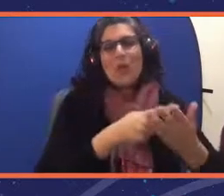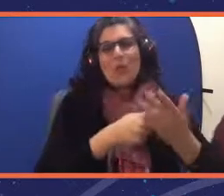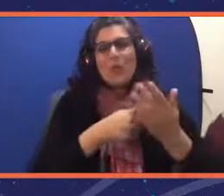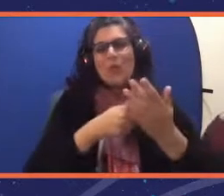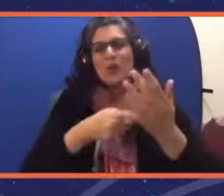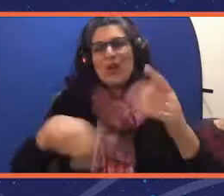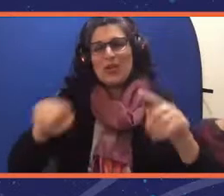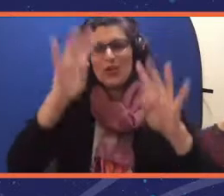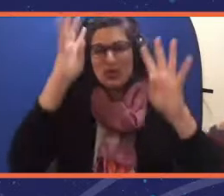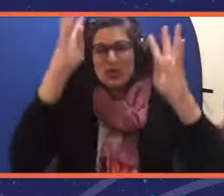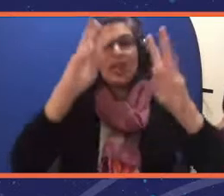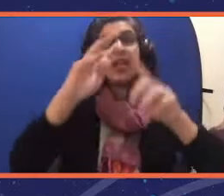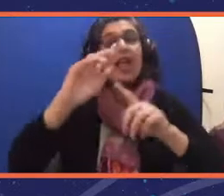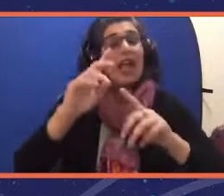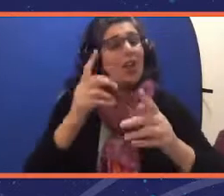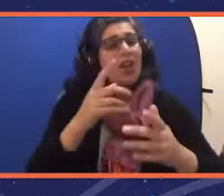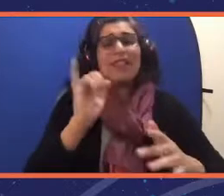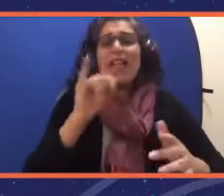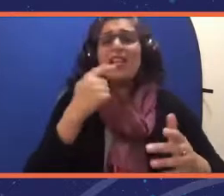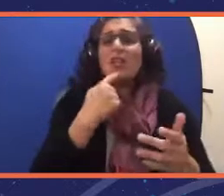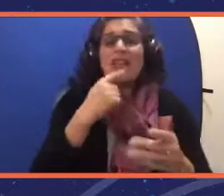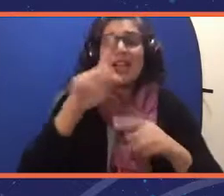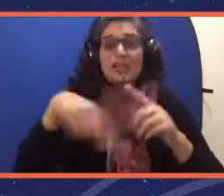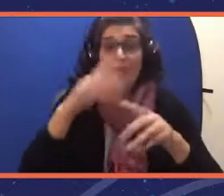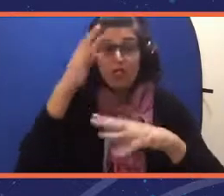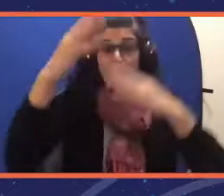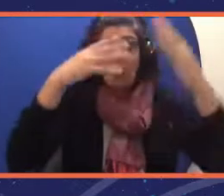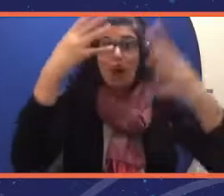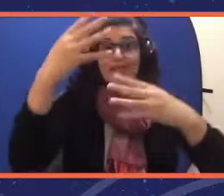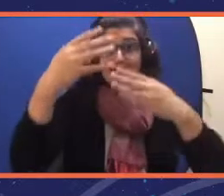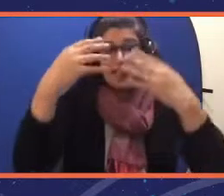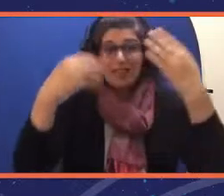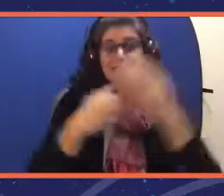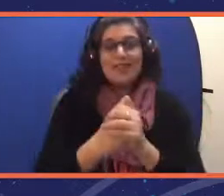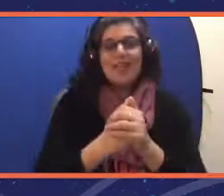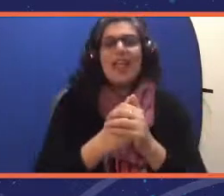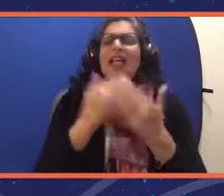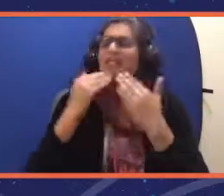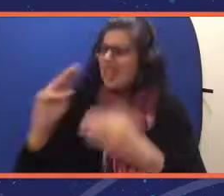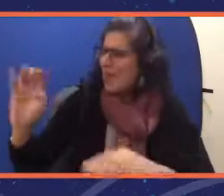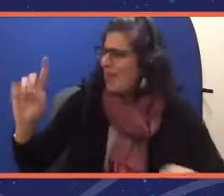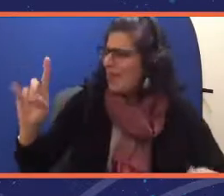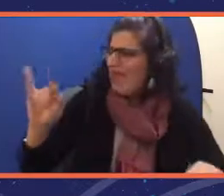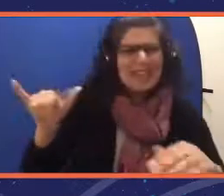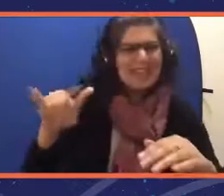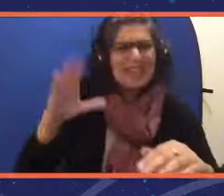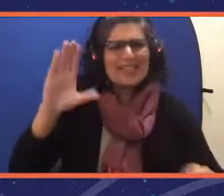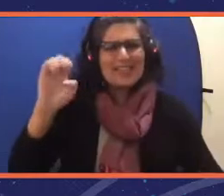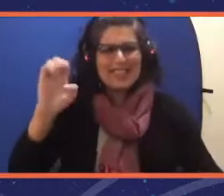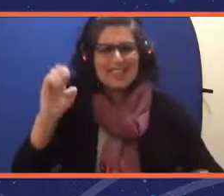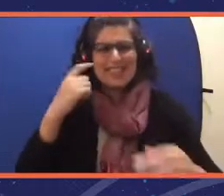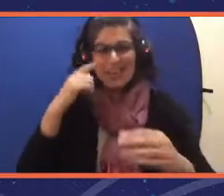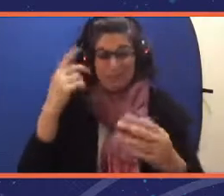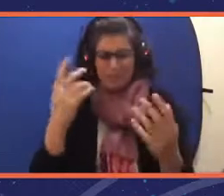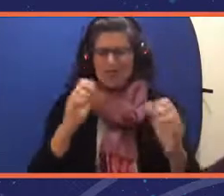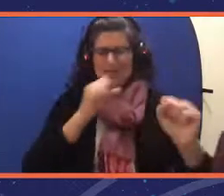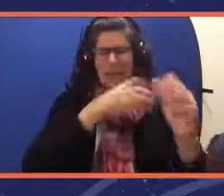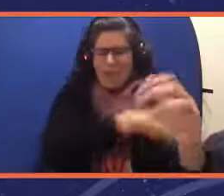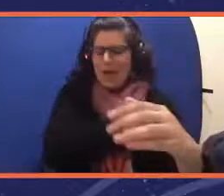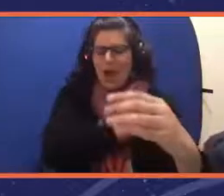it's about the process as much as it is about the content. Thank you, Maddie and Cece, for grounding us in such a powerful discussion.